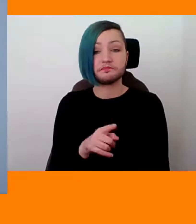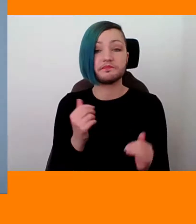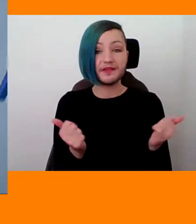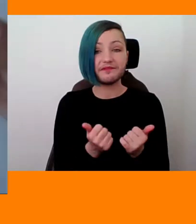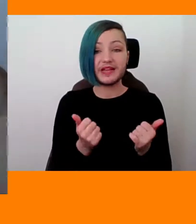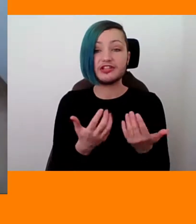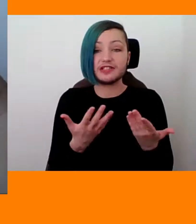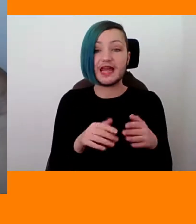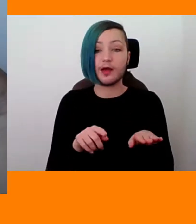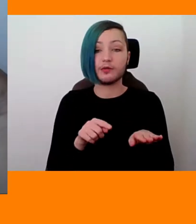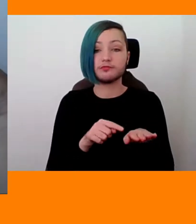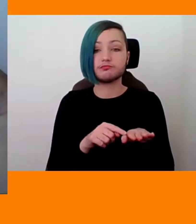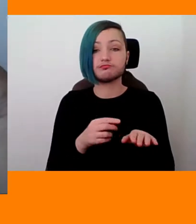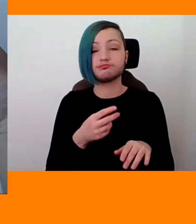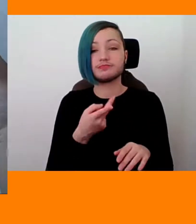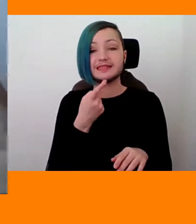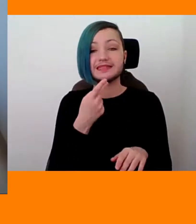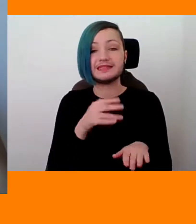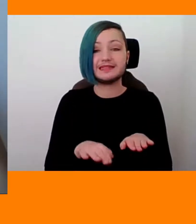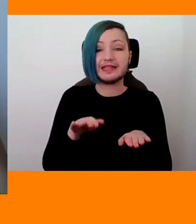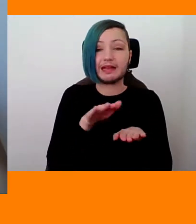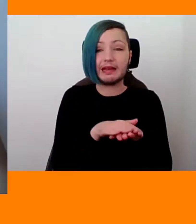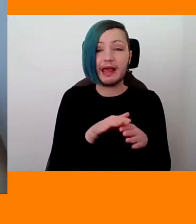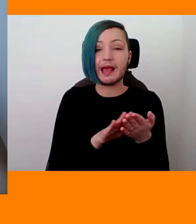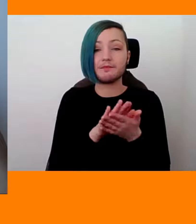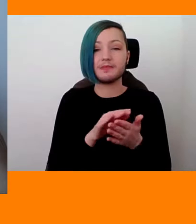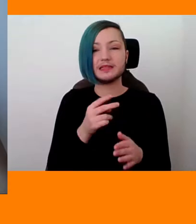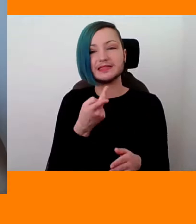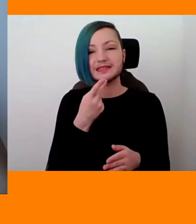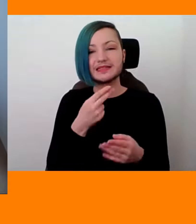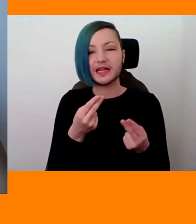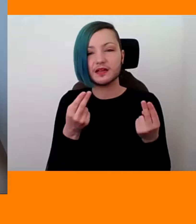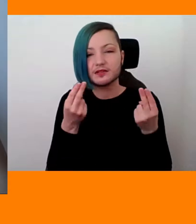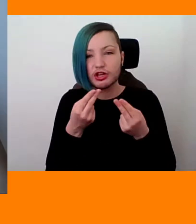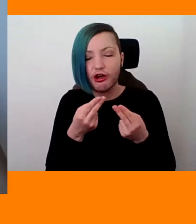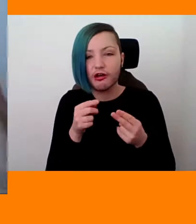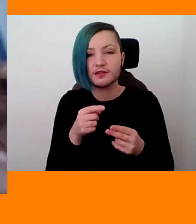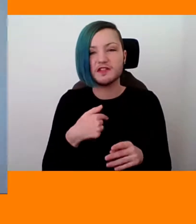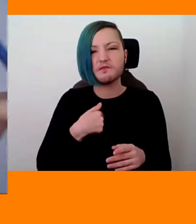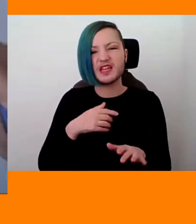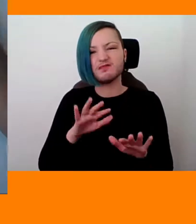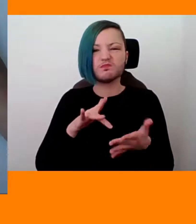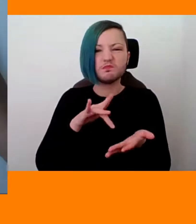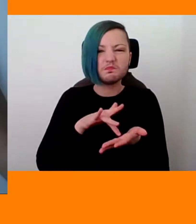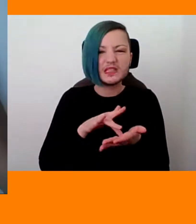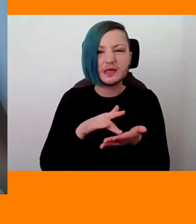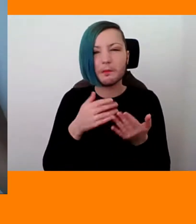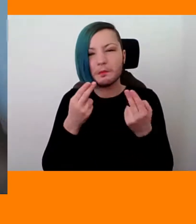move on to your second darkest pencil. For me, it's a sort of dark blue, medium blue.